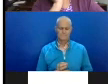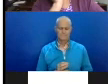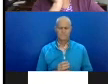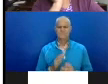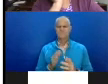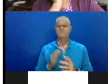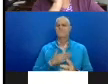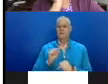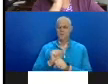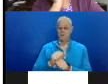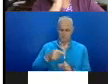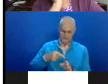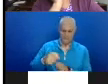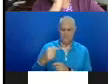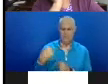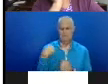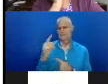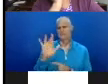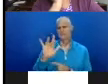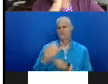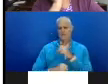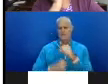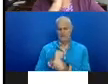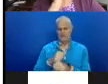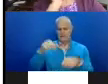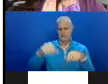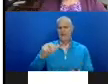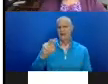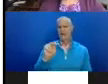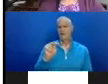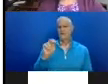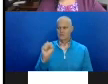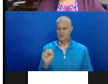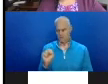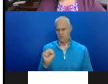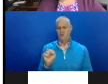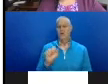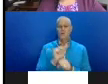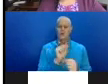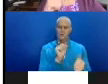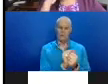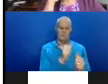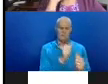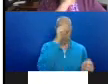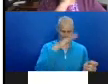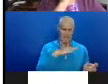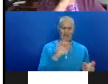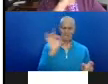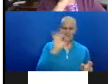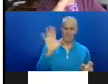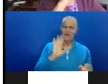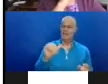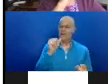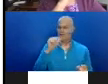in this field for 25 years. In Nova Scotia, where I am, the work with men who've used violence against their female partners